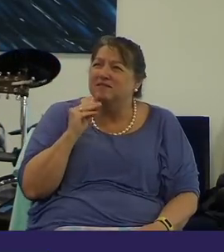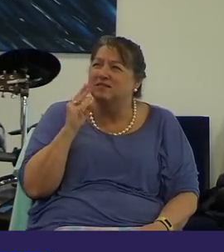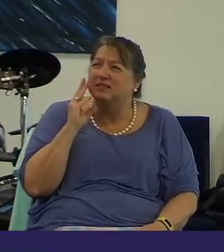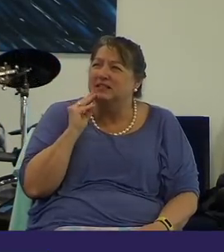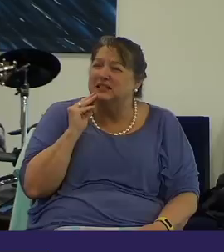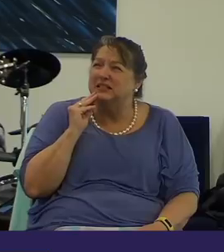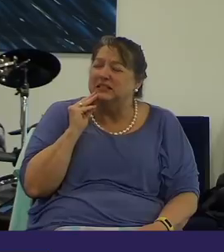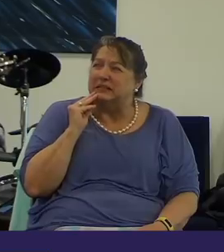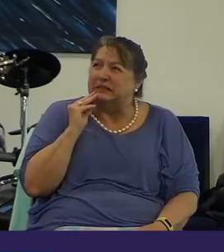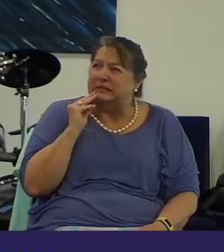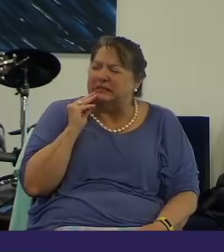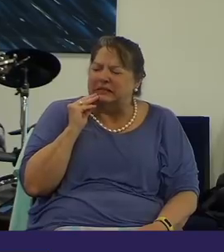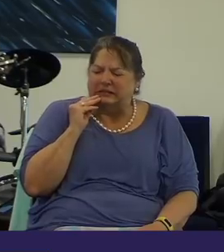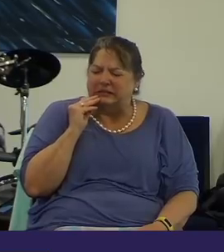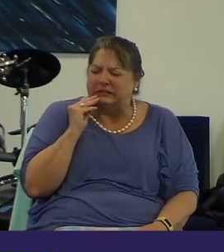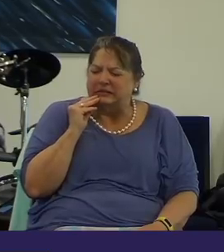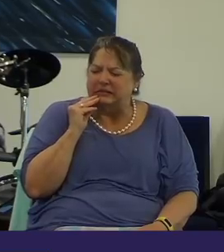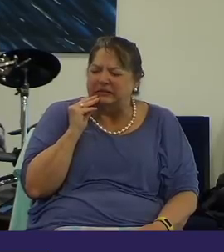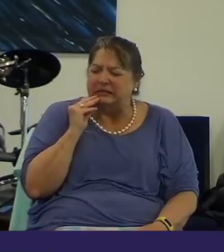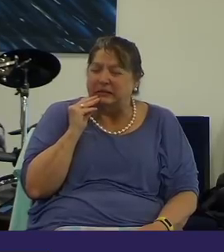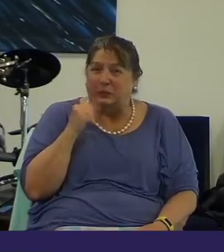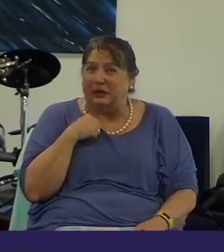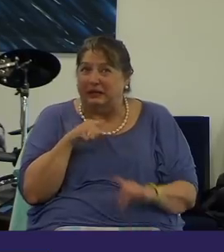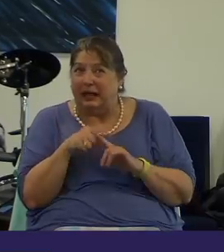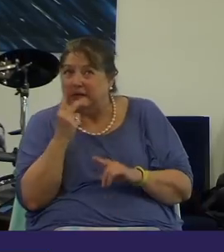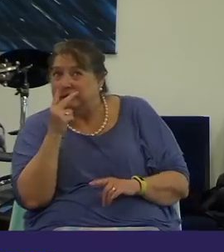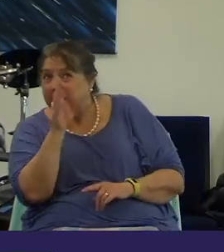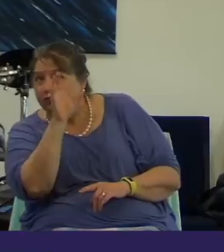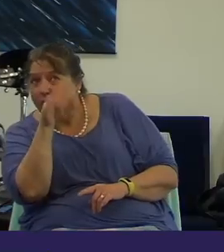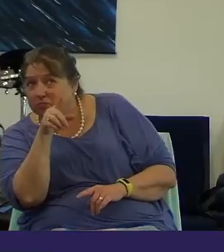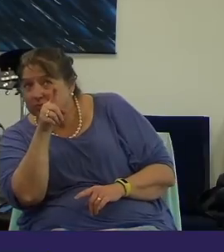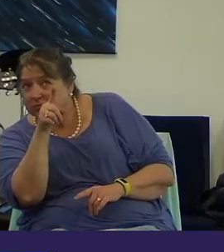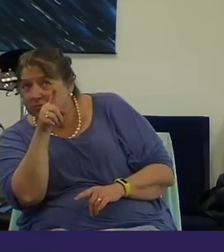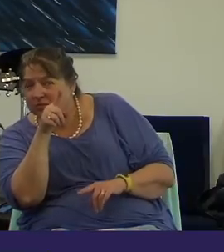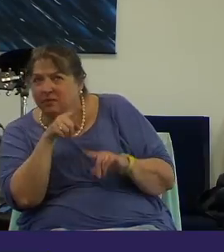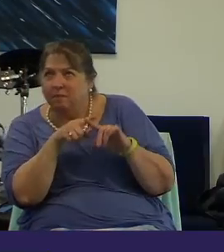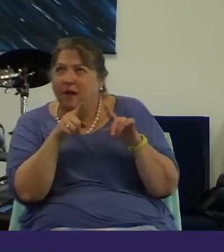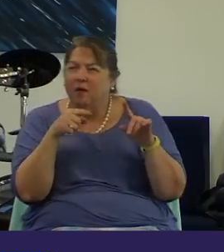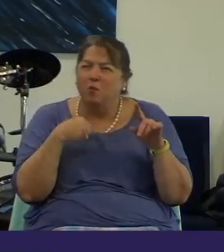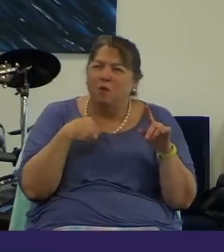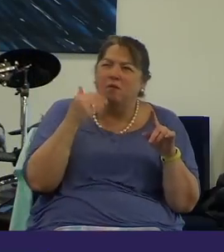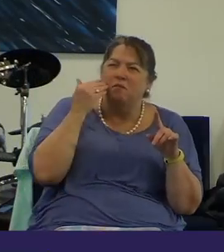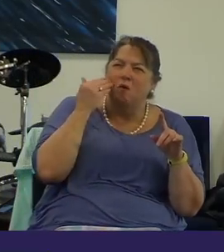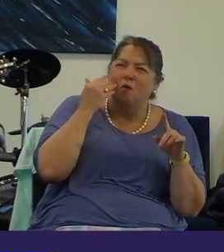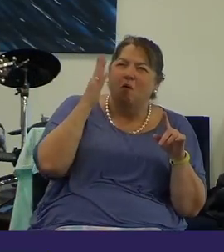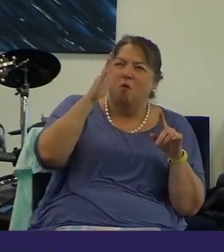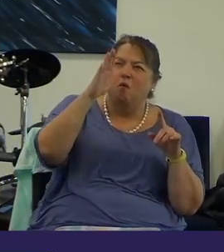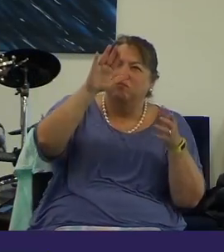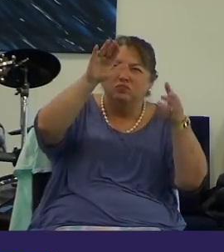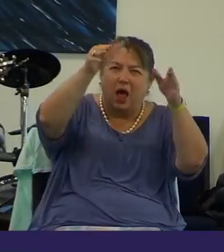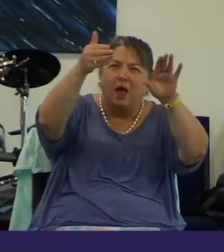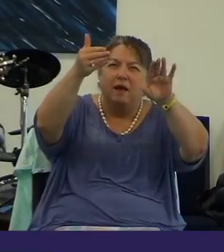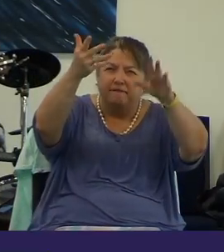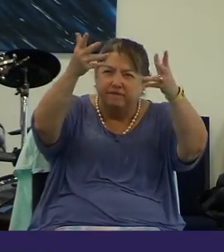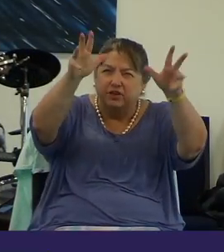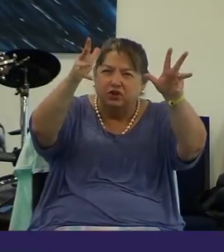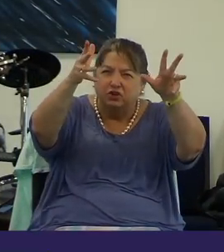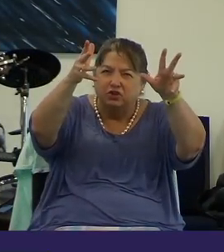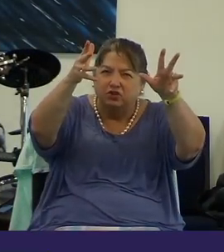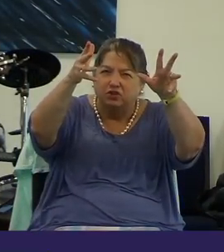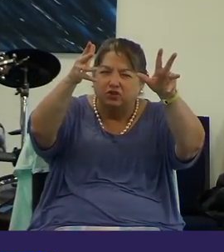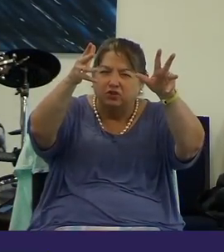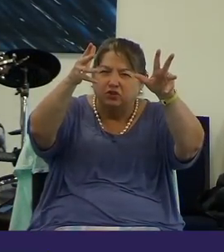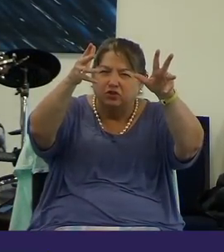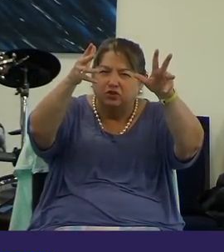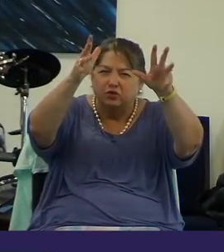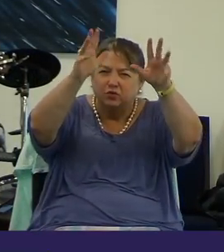And may we remember that though we don't see you on a cross these days, that there on the cross you gave your life for us,